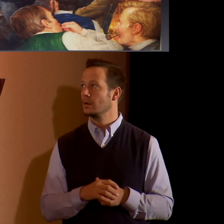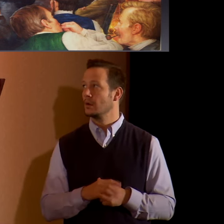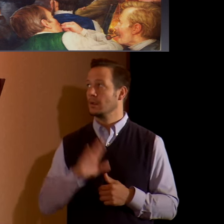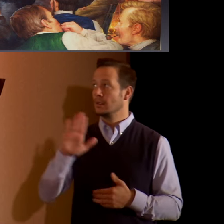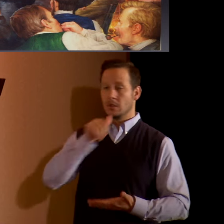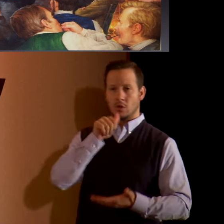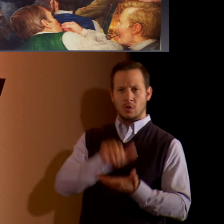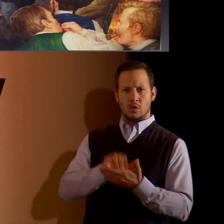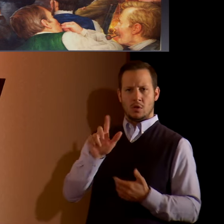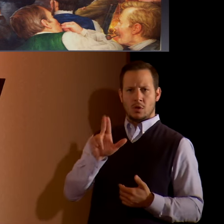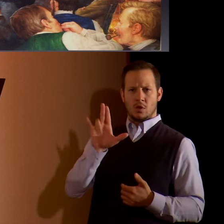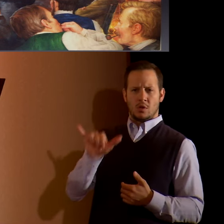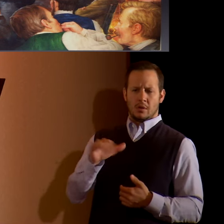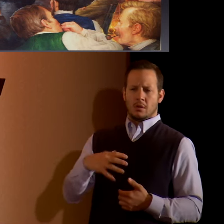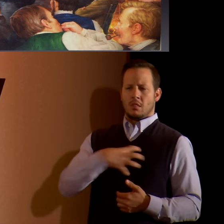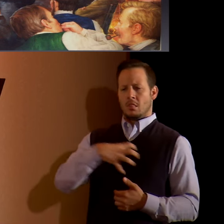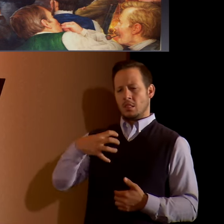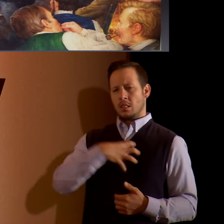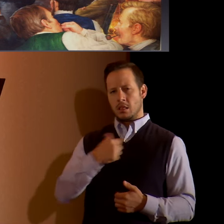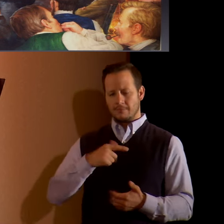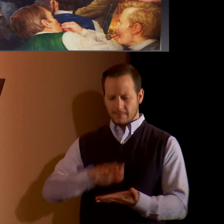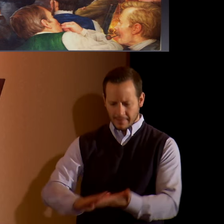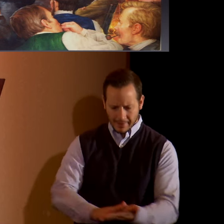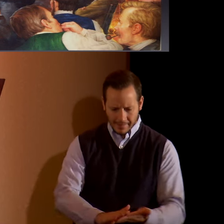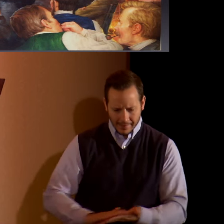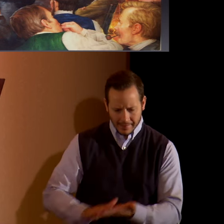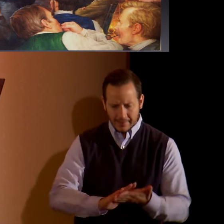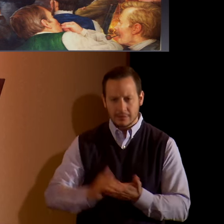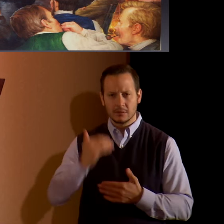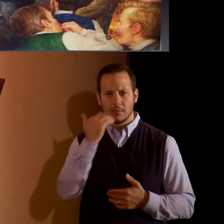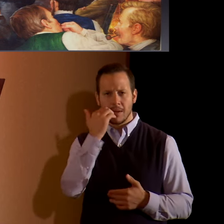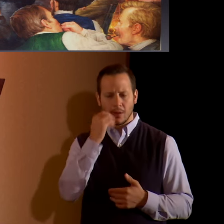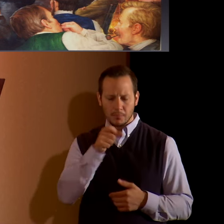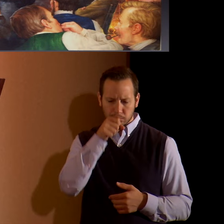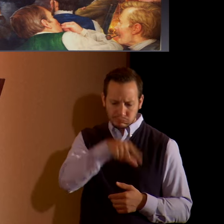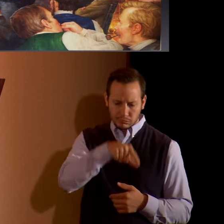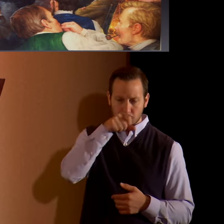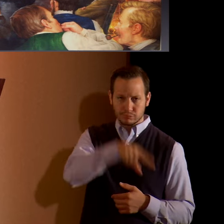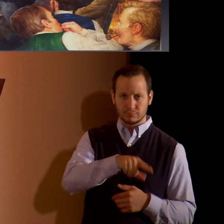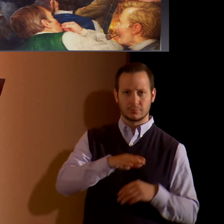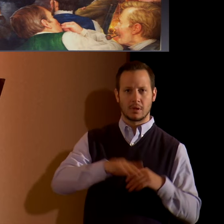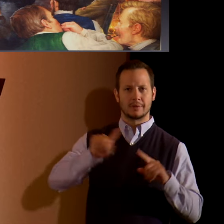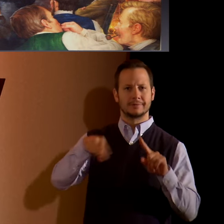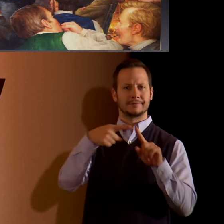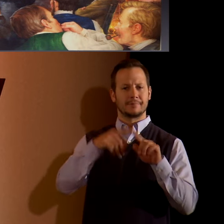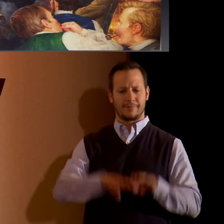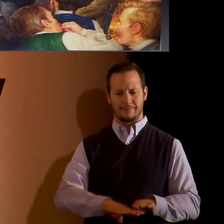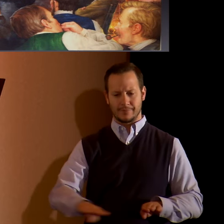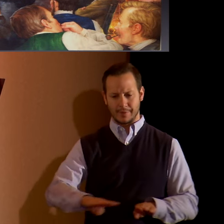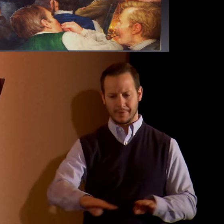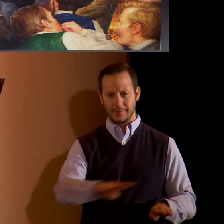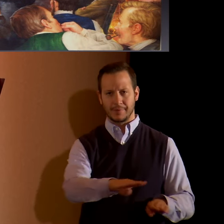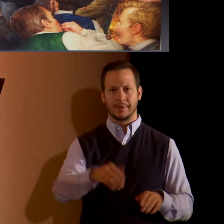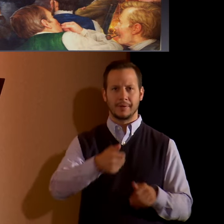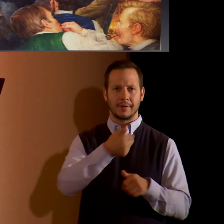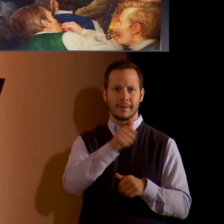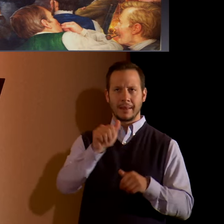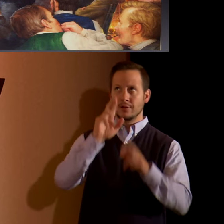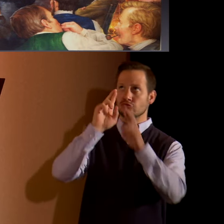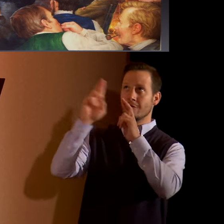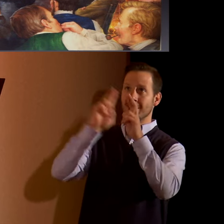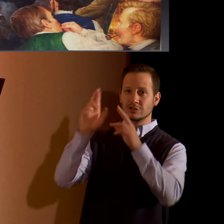had complained about having to clean up tobacco chaws spat out onto the temple floor after each revelation